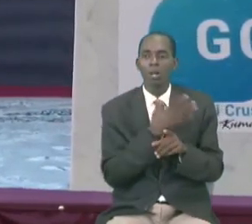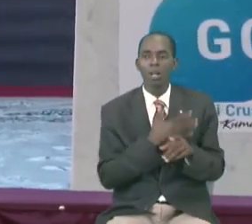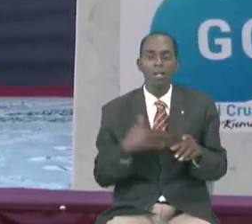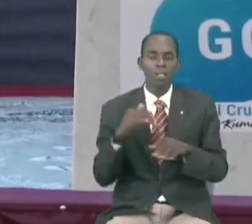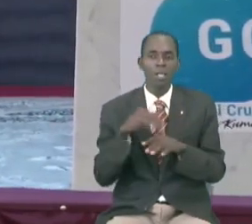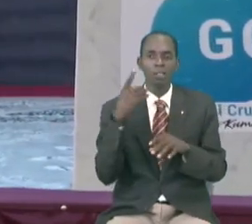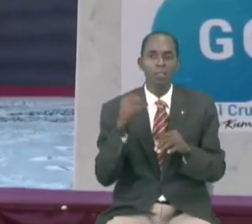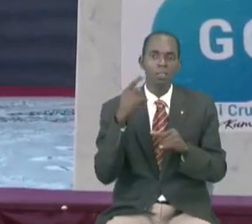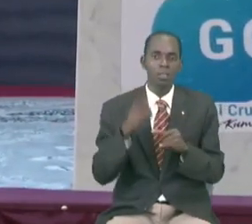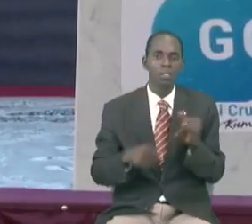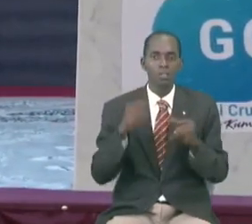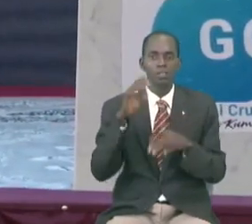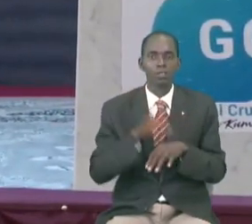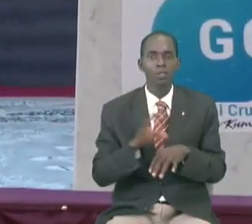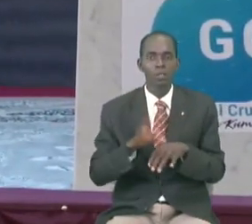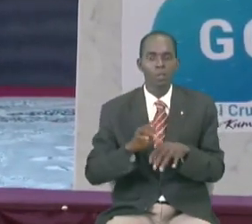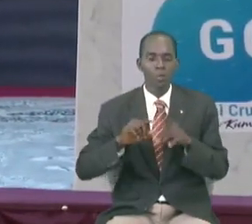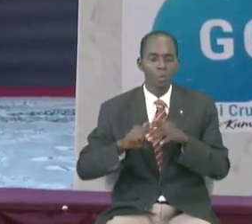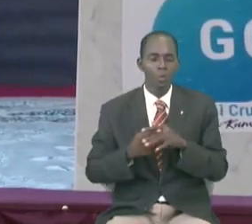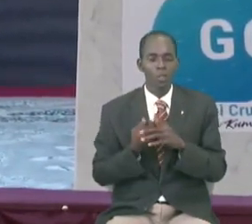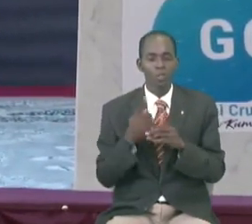the preacher preaches something